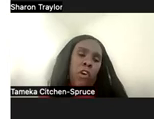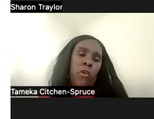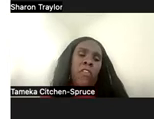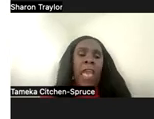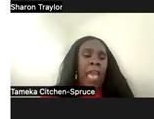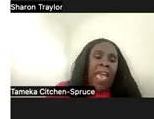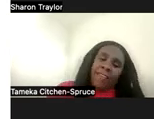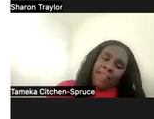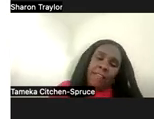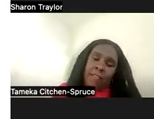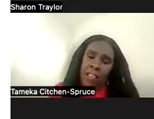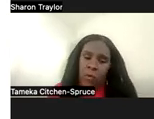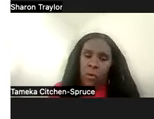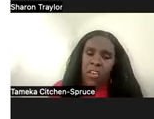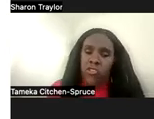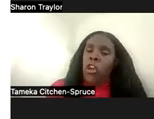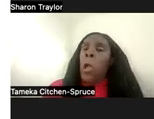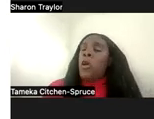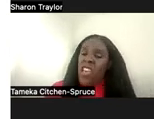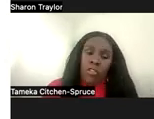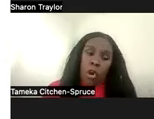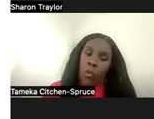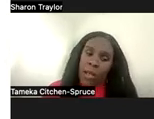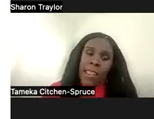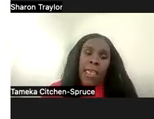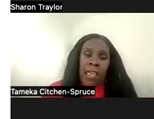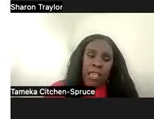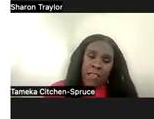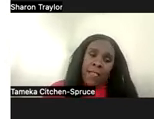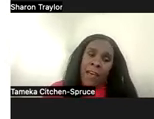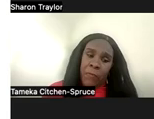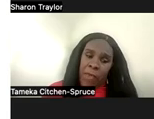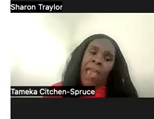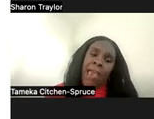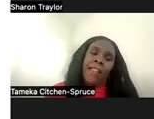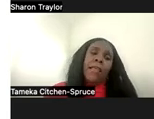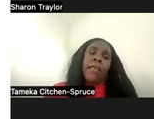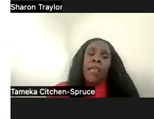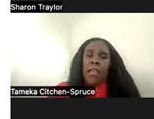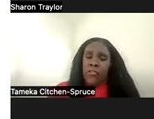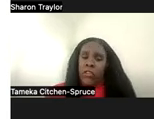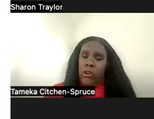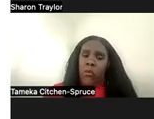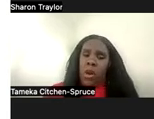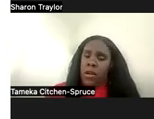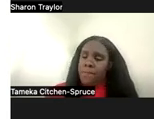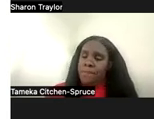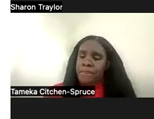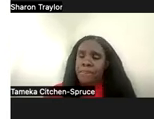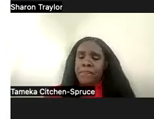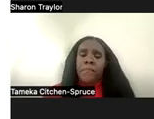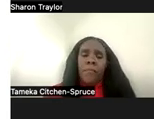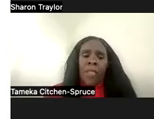ask for those access needs. We want to make sure that no one is left behind. And so,